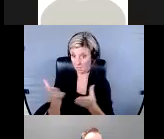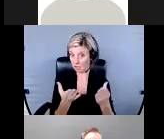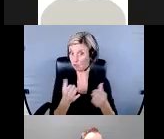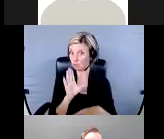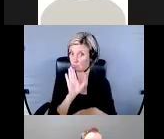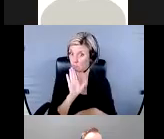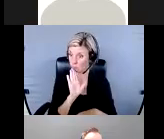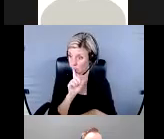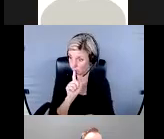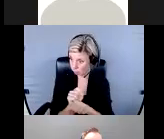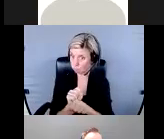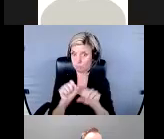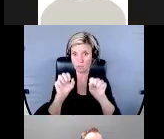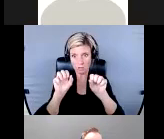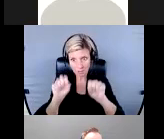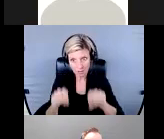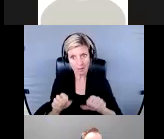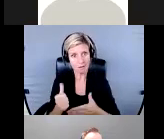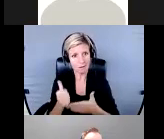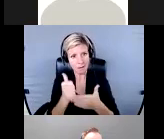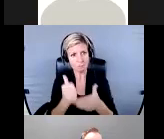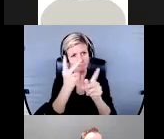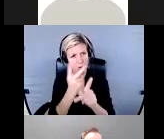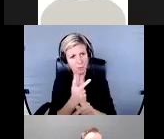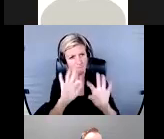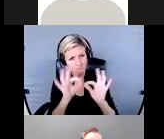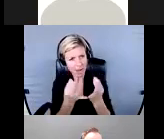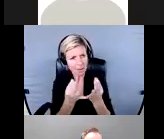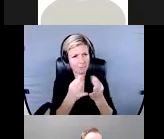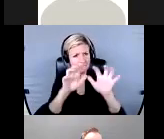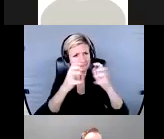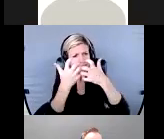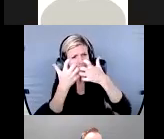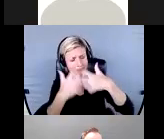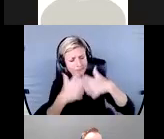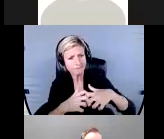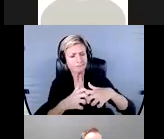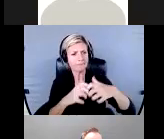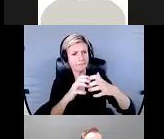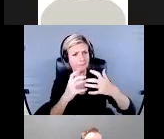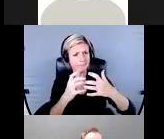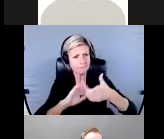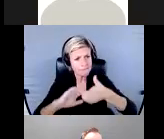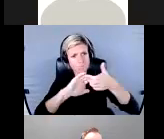identity, and be able to move forward in a way that they hadn't imagined before.